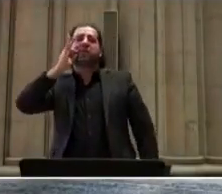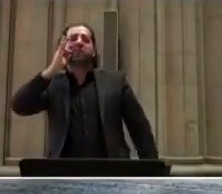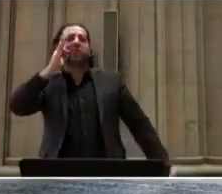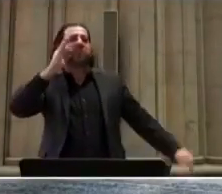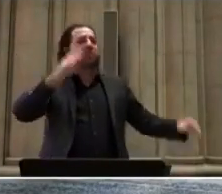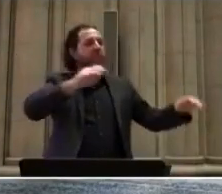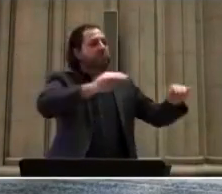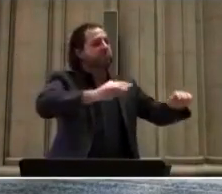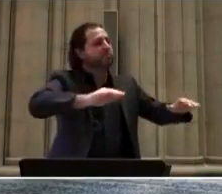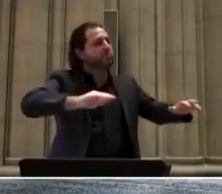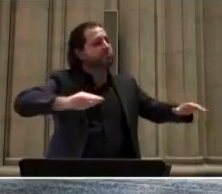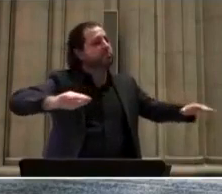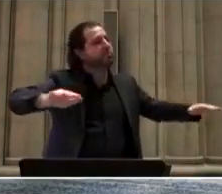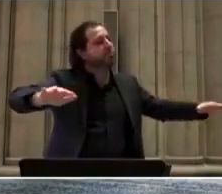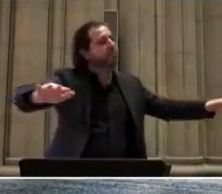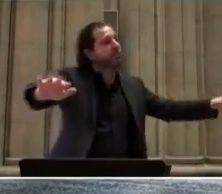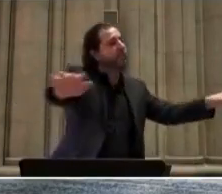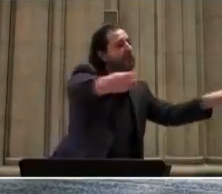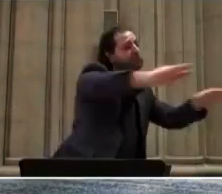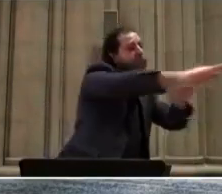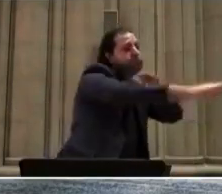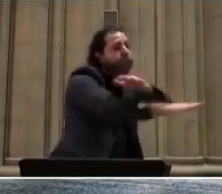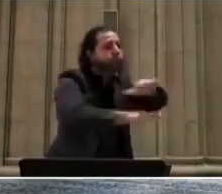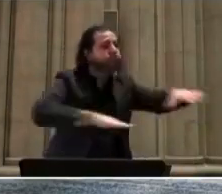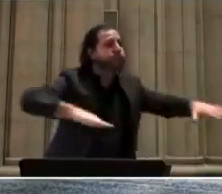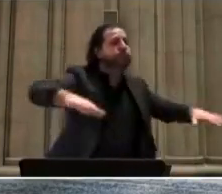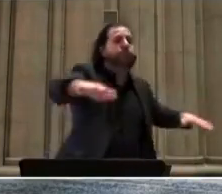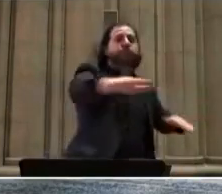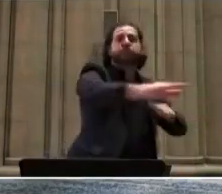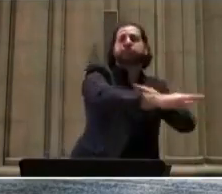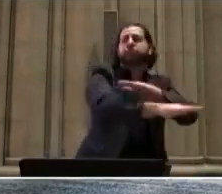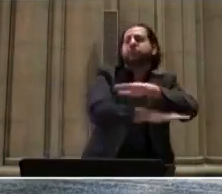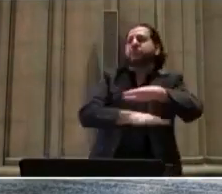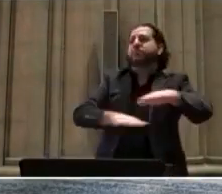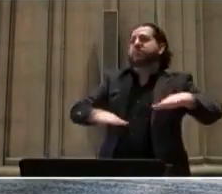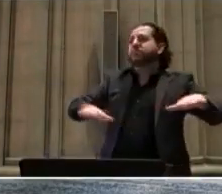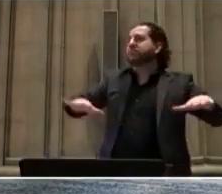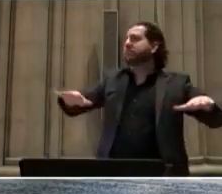above the fruit their